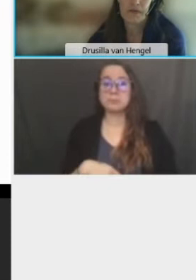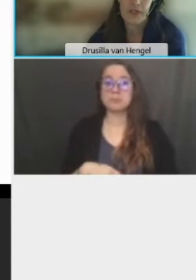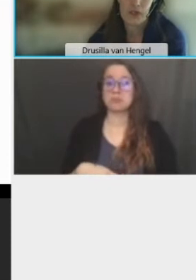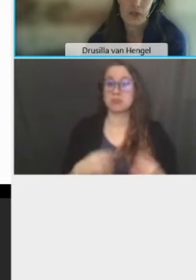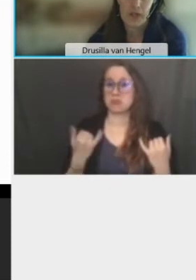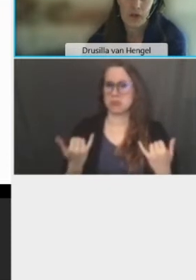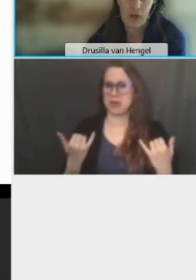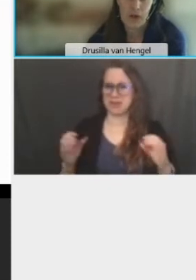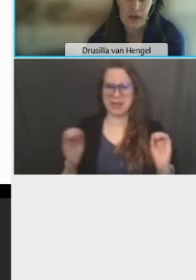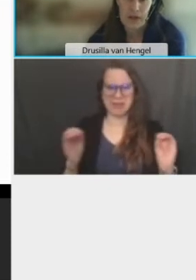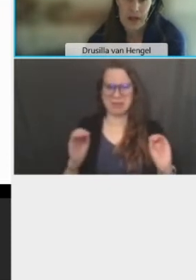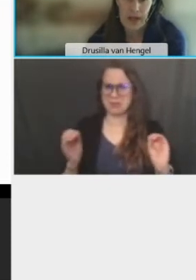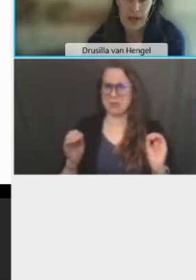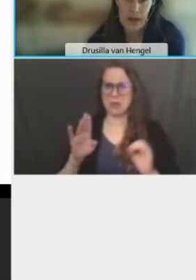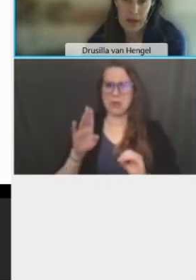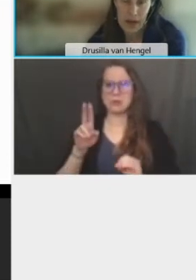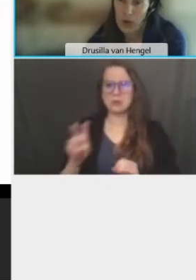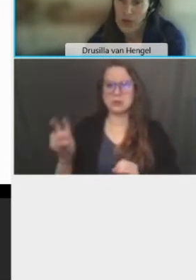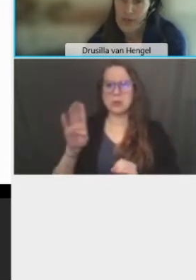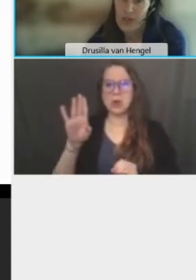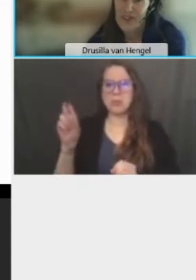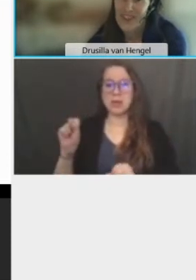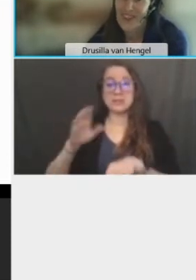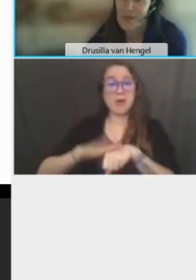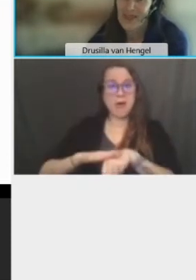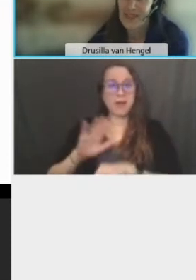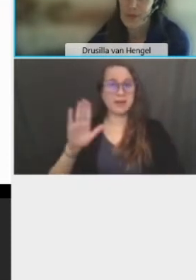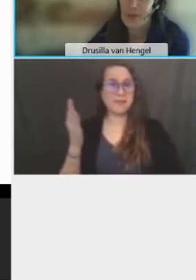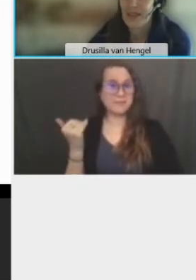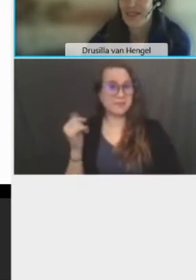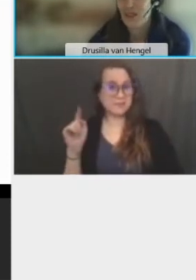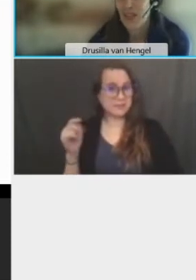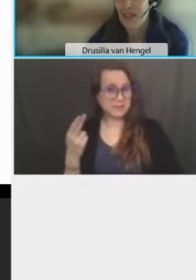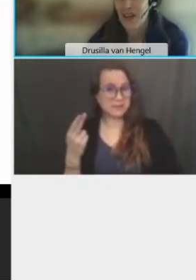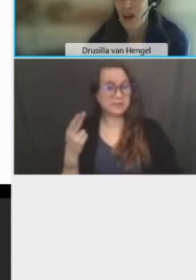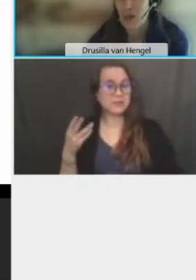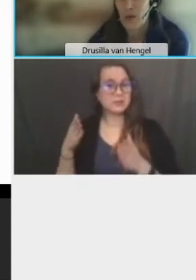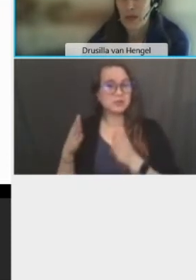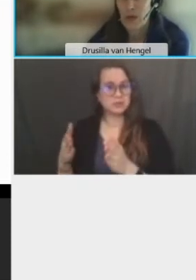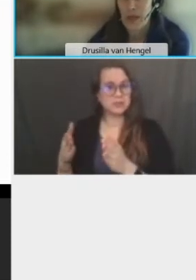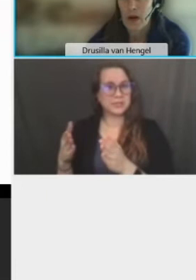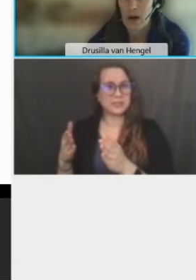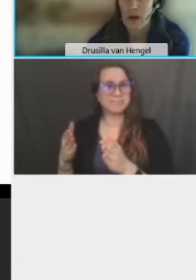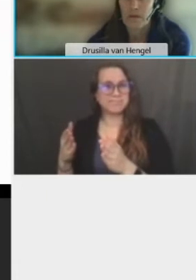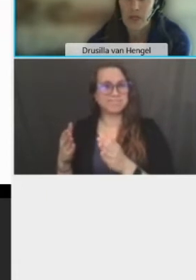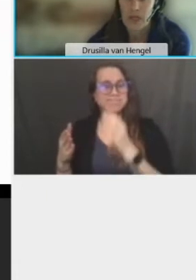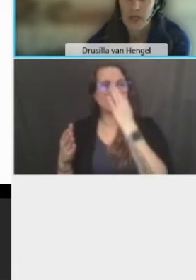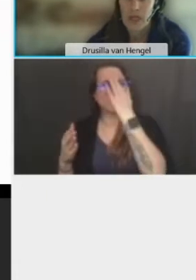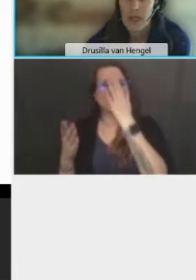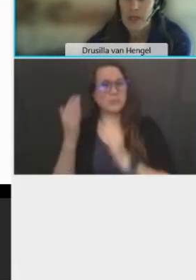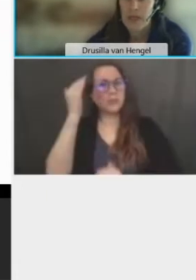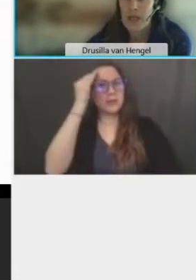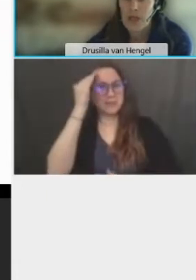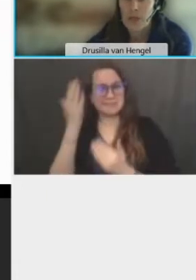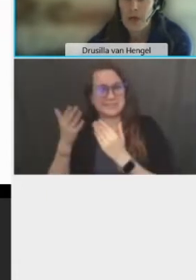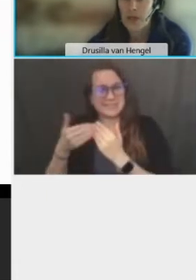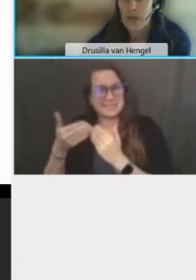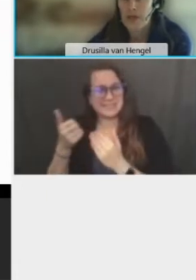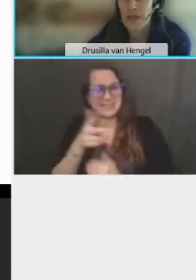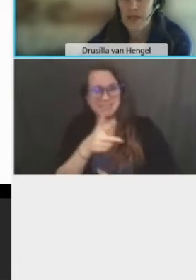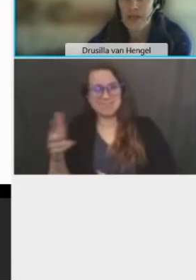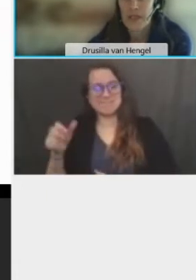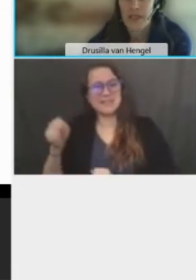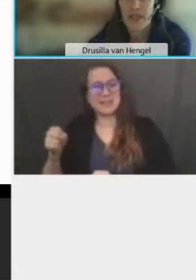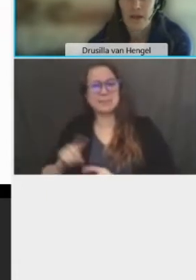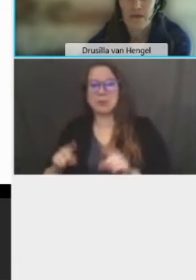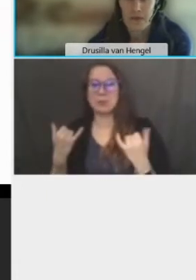along 15th Street or should be using the bus lay-bys located there, although we know they are convenient. The National Park